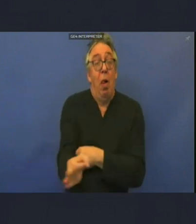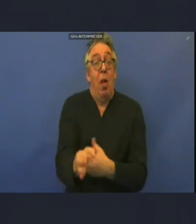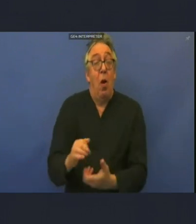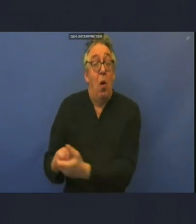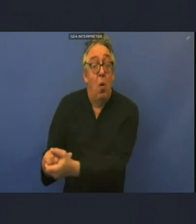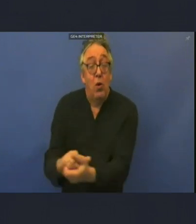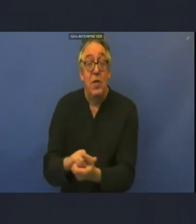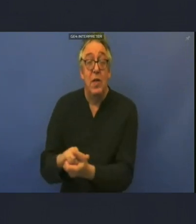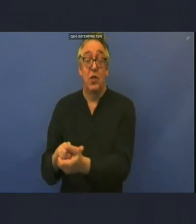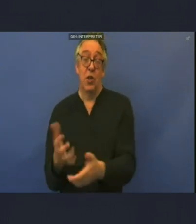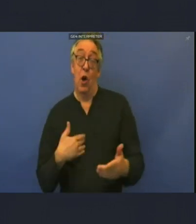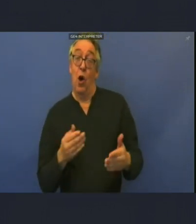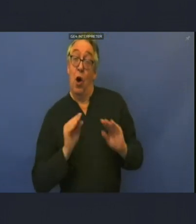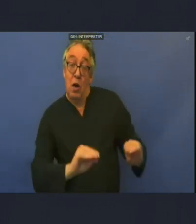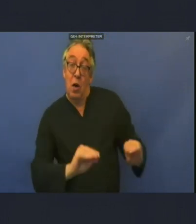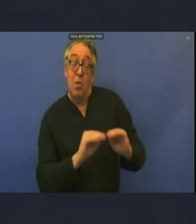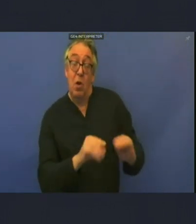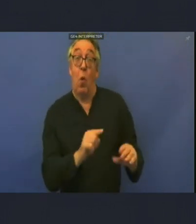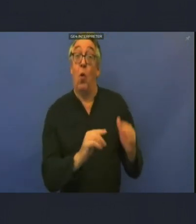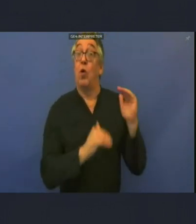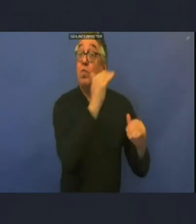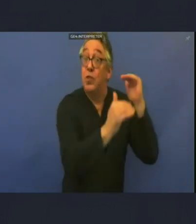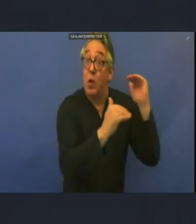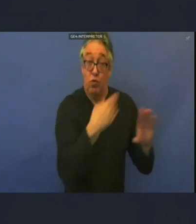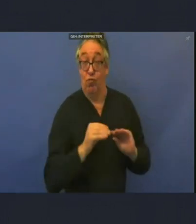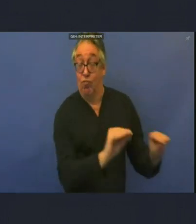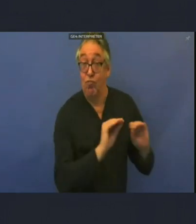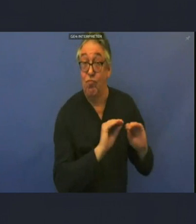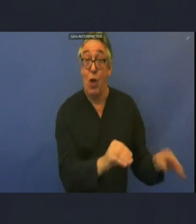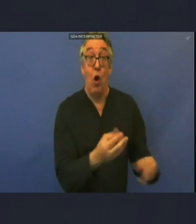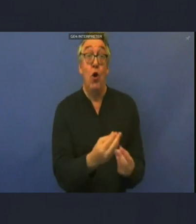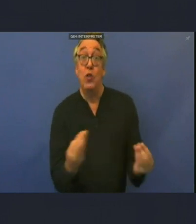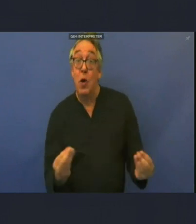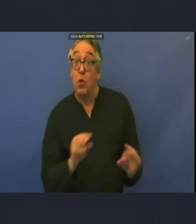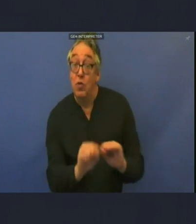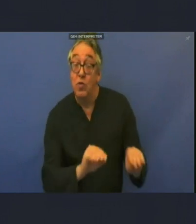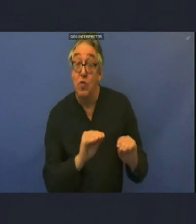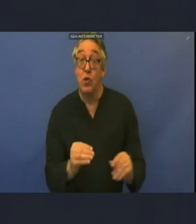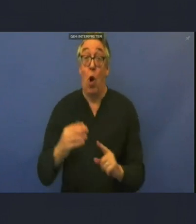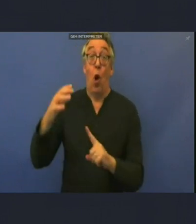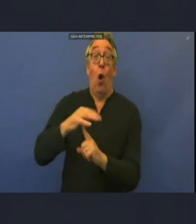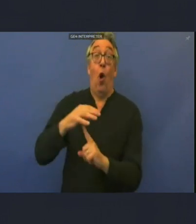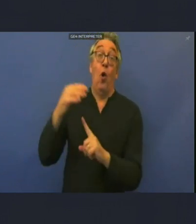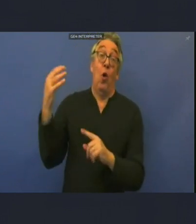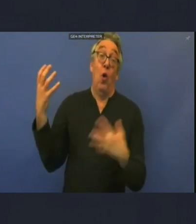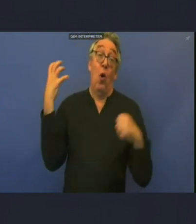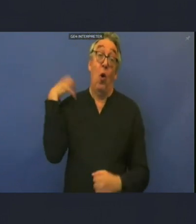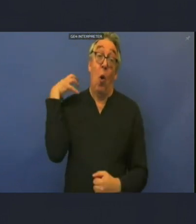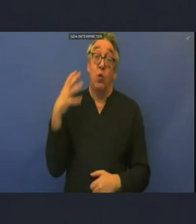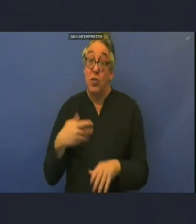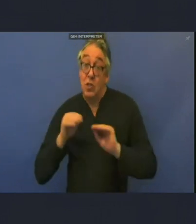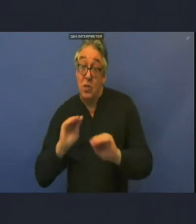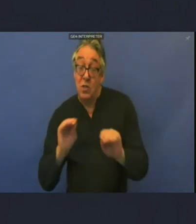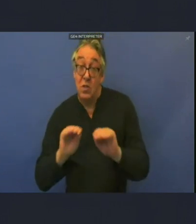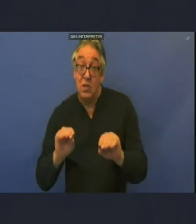parents, for the children themselves participating, and for sports management in different languages.